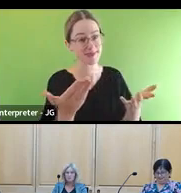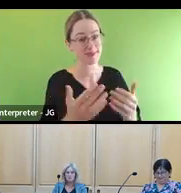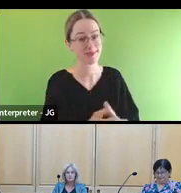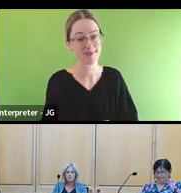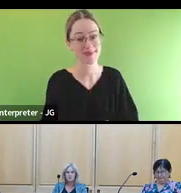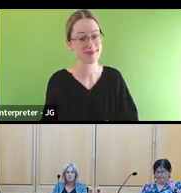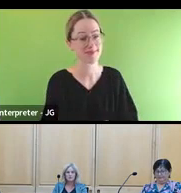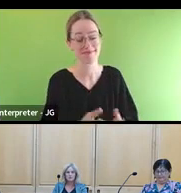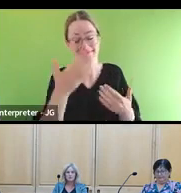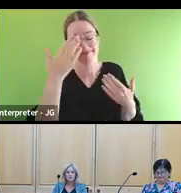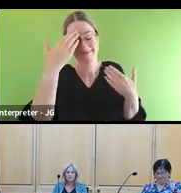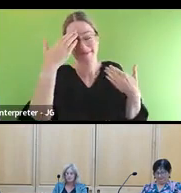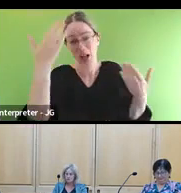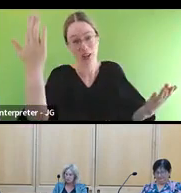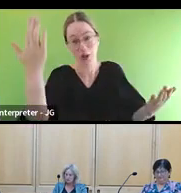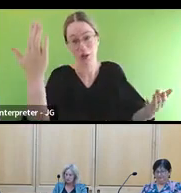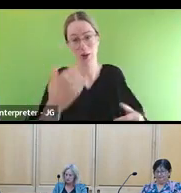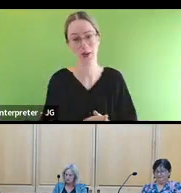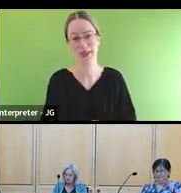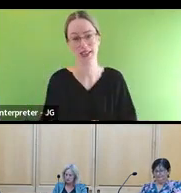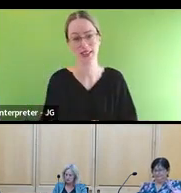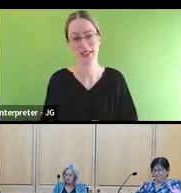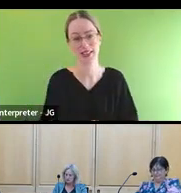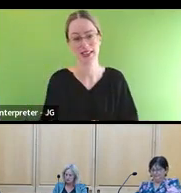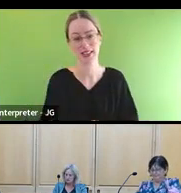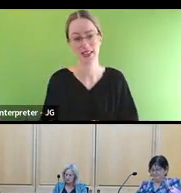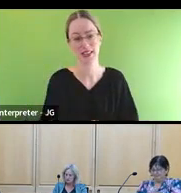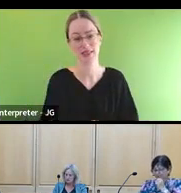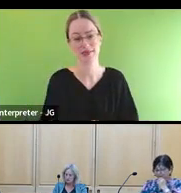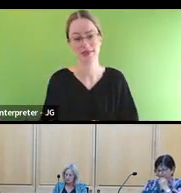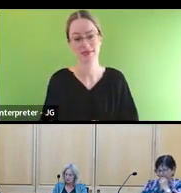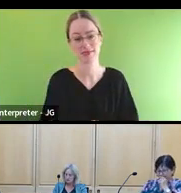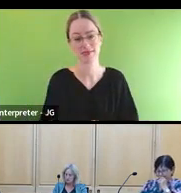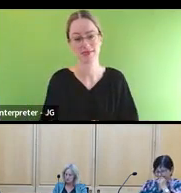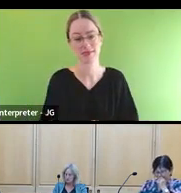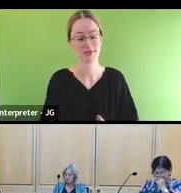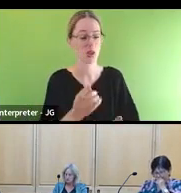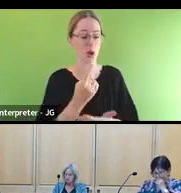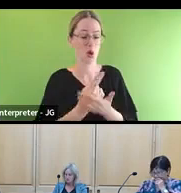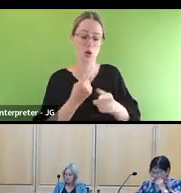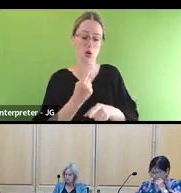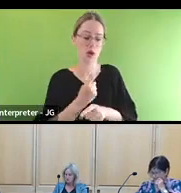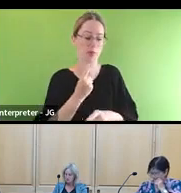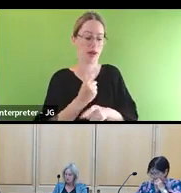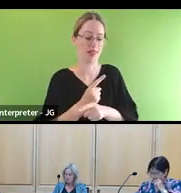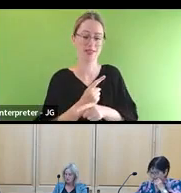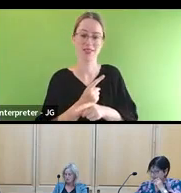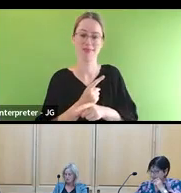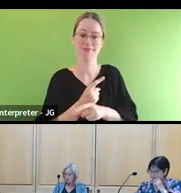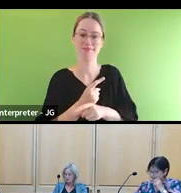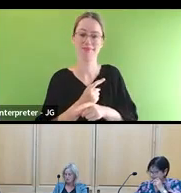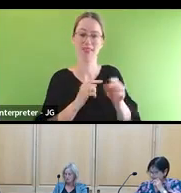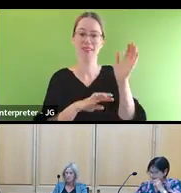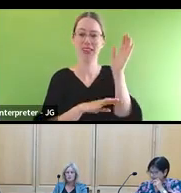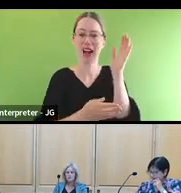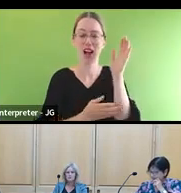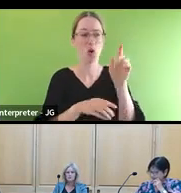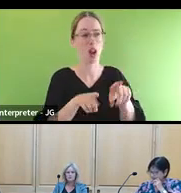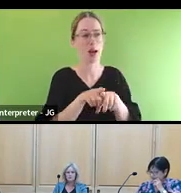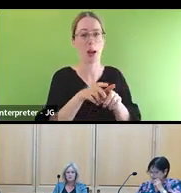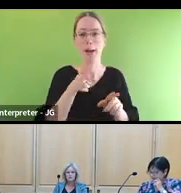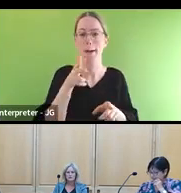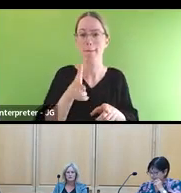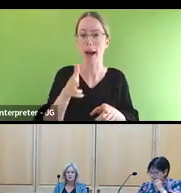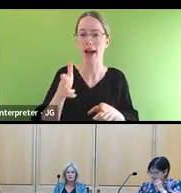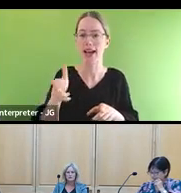I don't know. I just know that you know, like I can only talk from what's happened in Invercargill with parking meters and